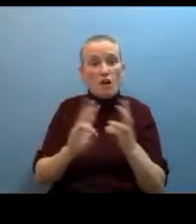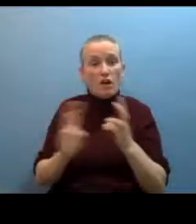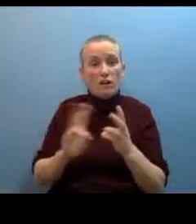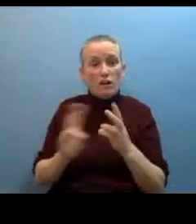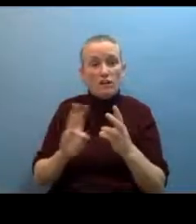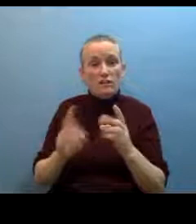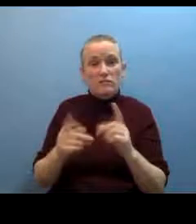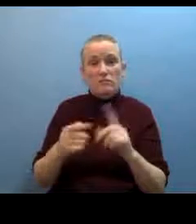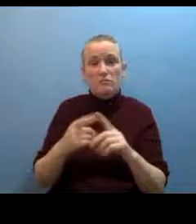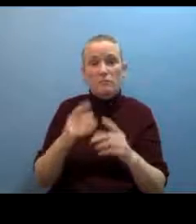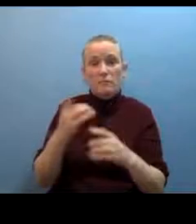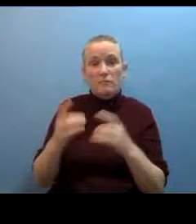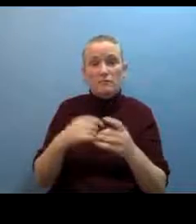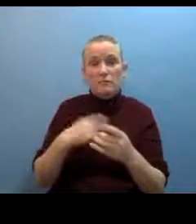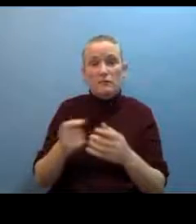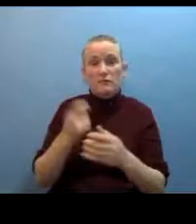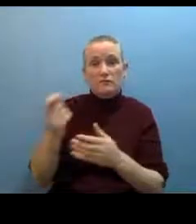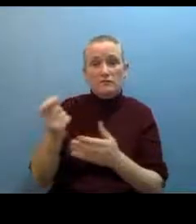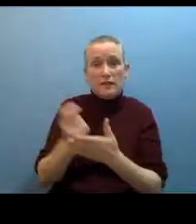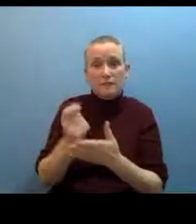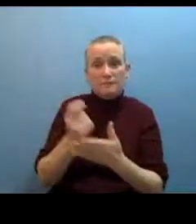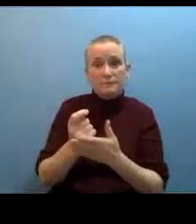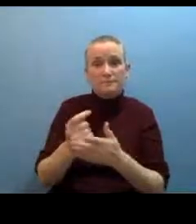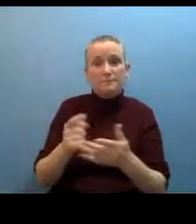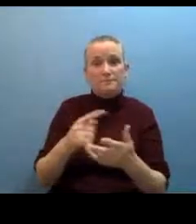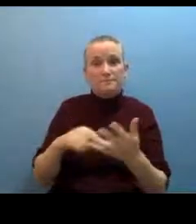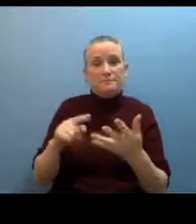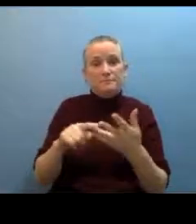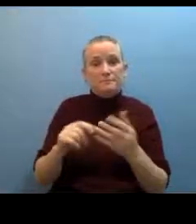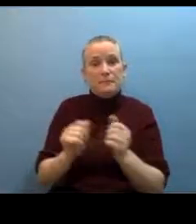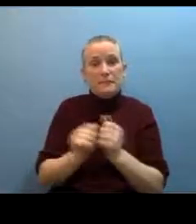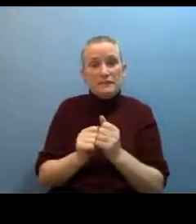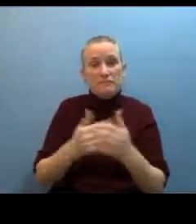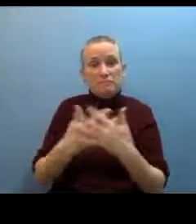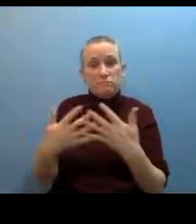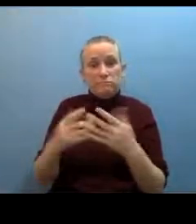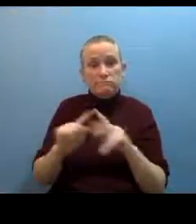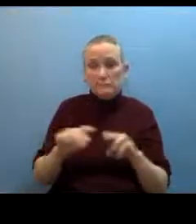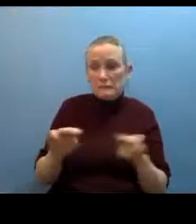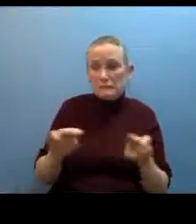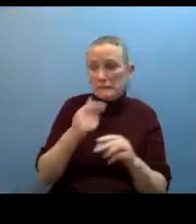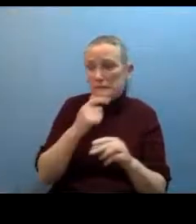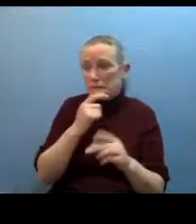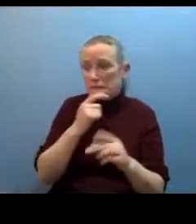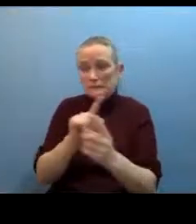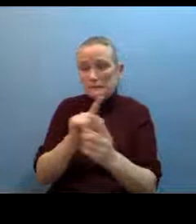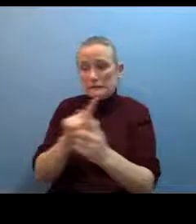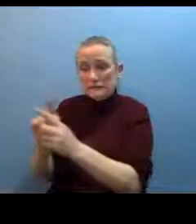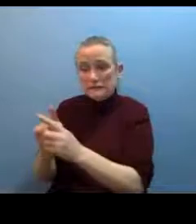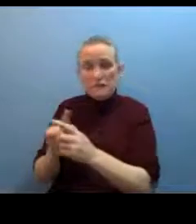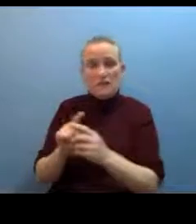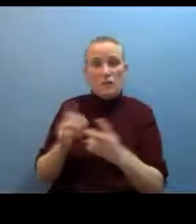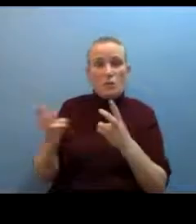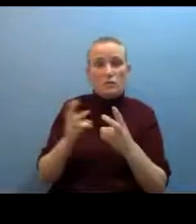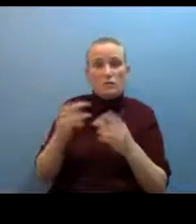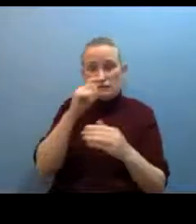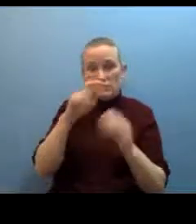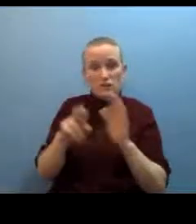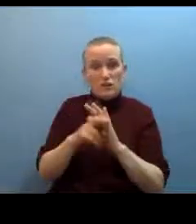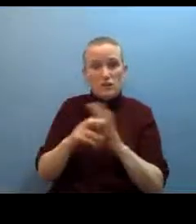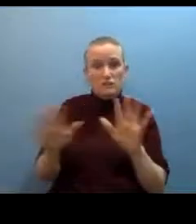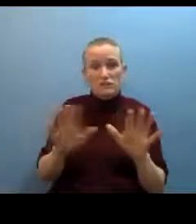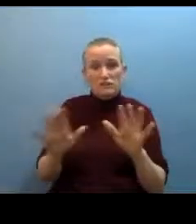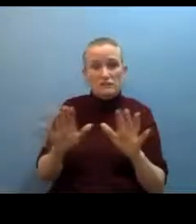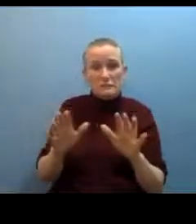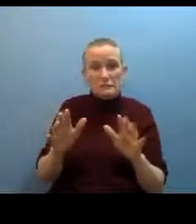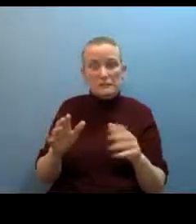time? Is it meeting so many different people and working with teachers, making friends? Or is it worries? Is it worrying about